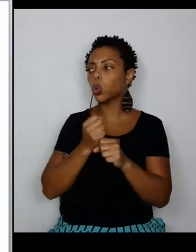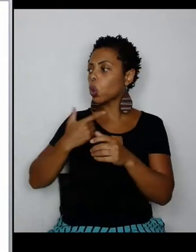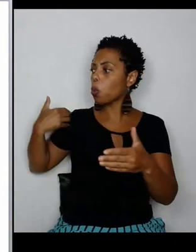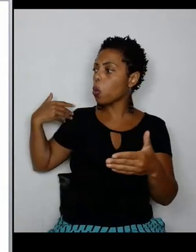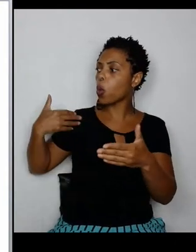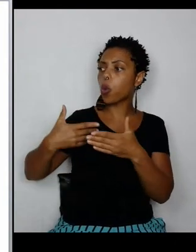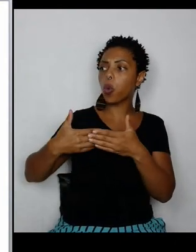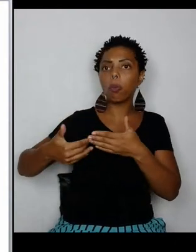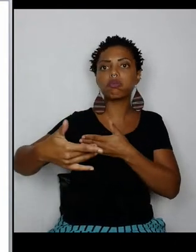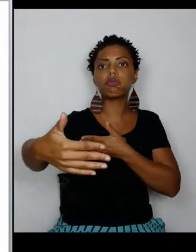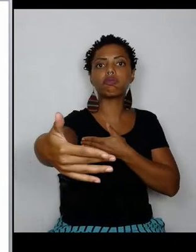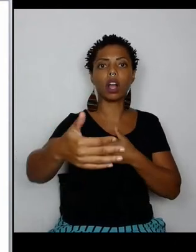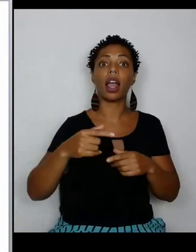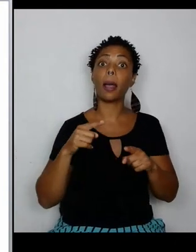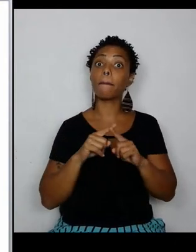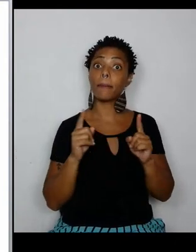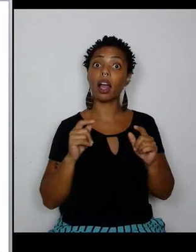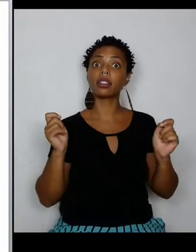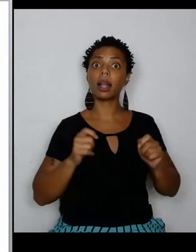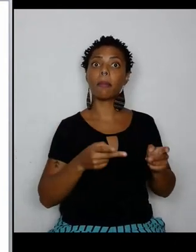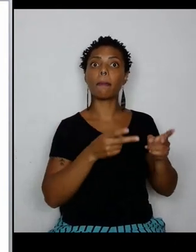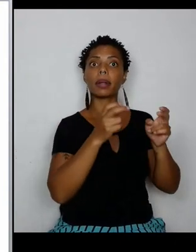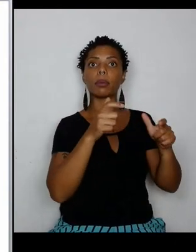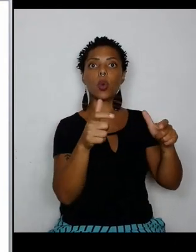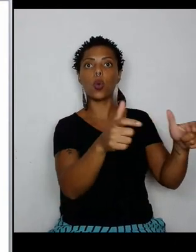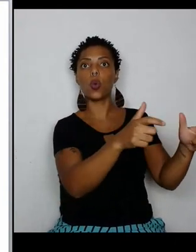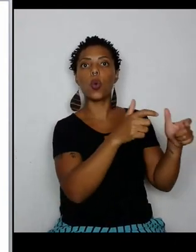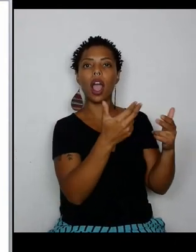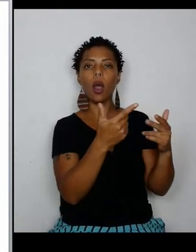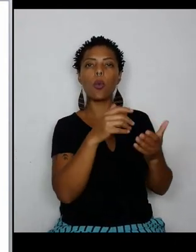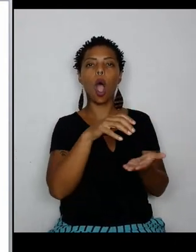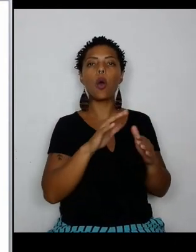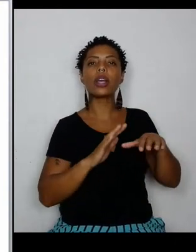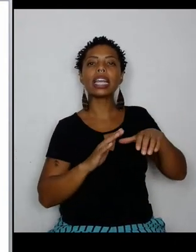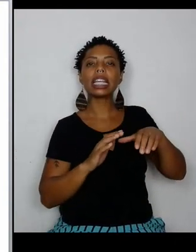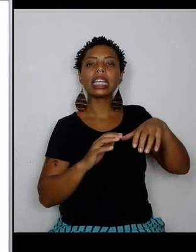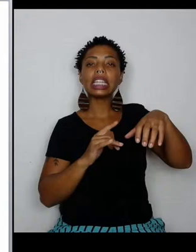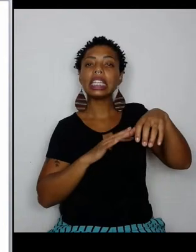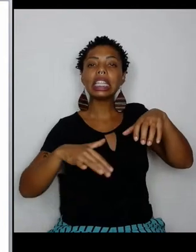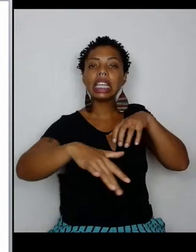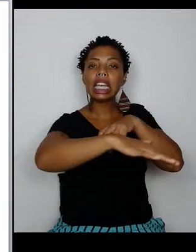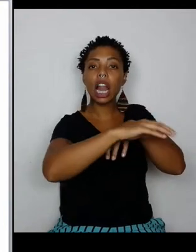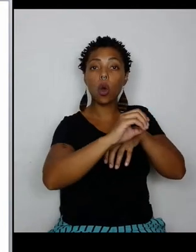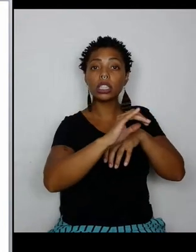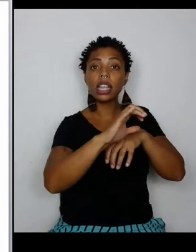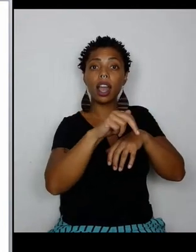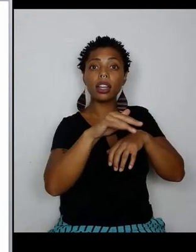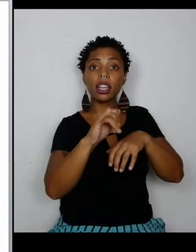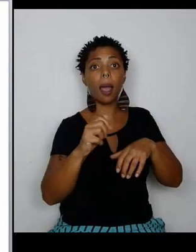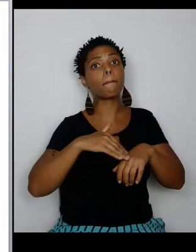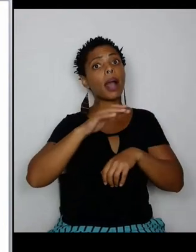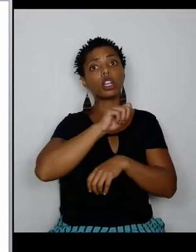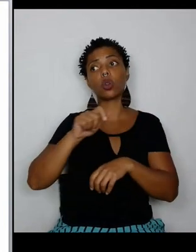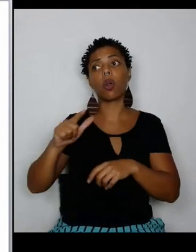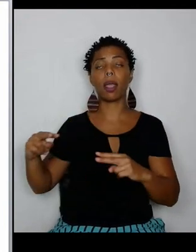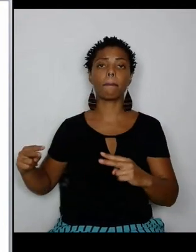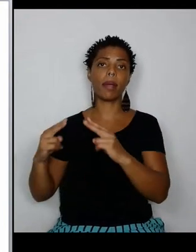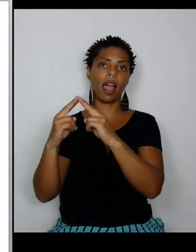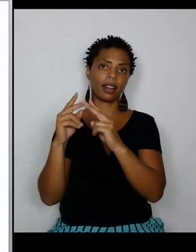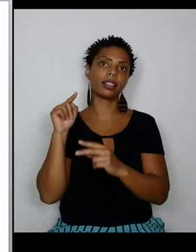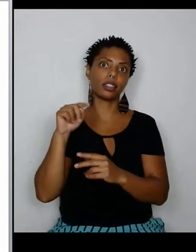according to the last man of all times in the islands of oceania and in paris at the same